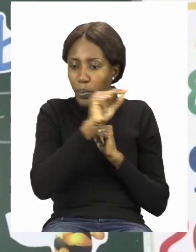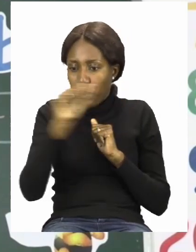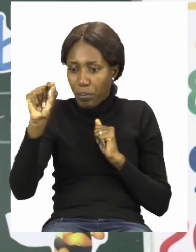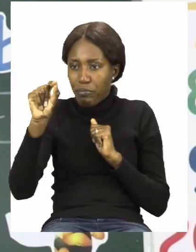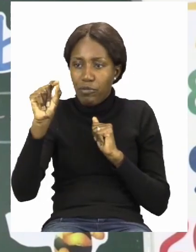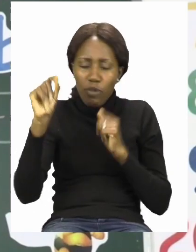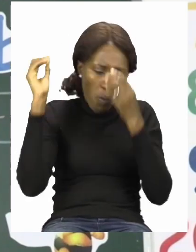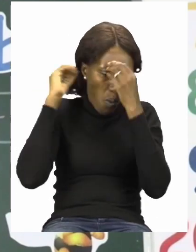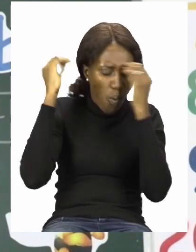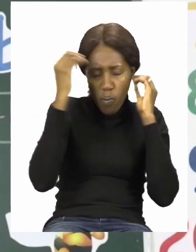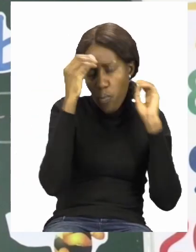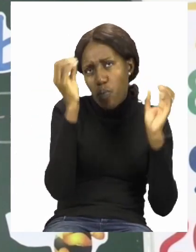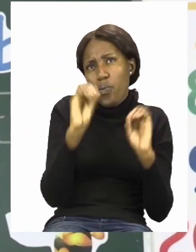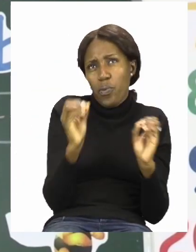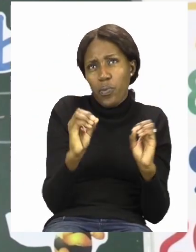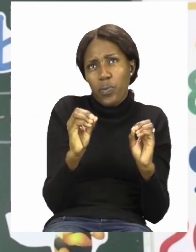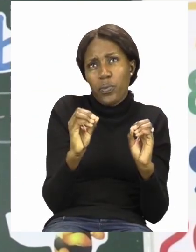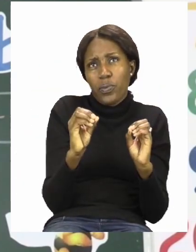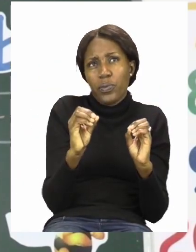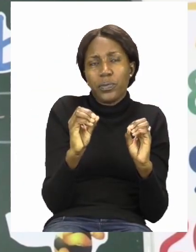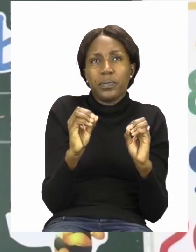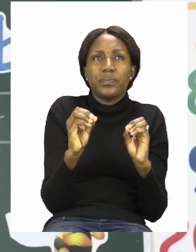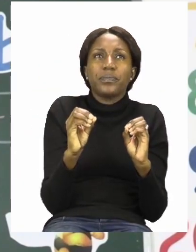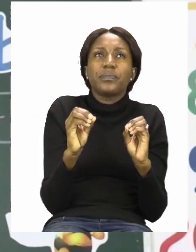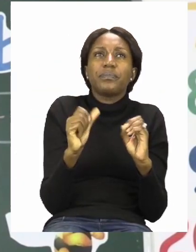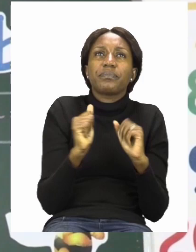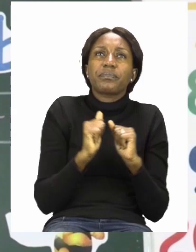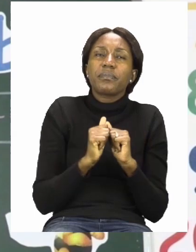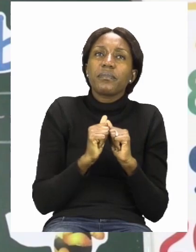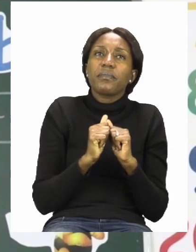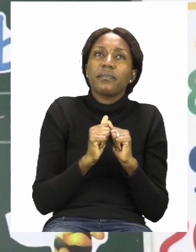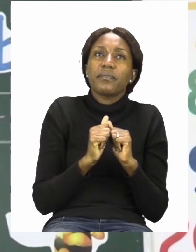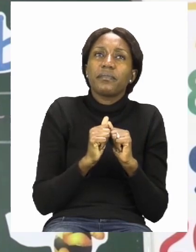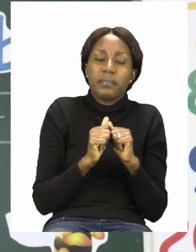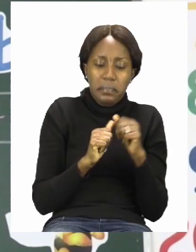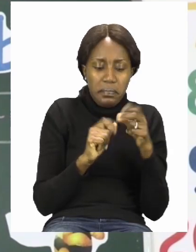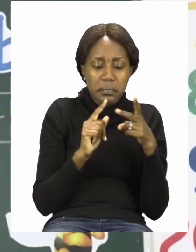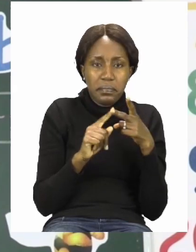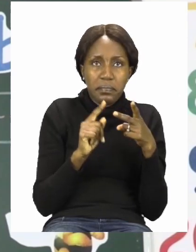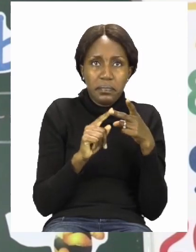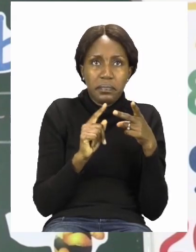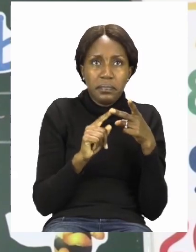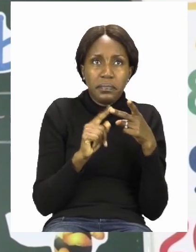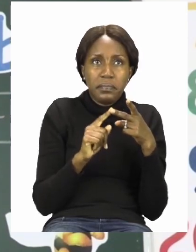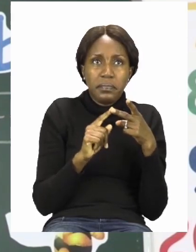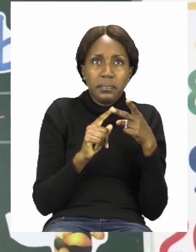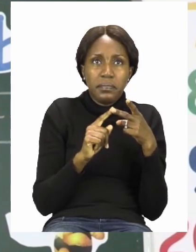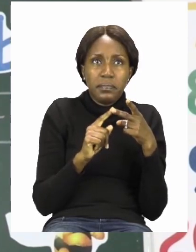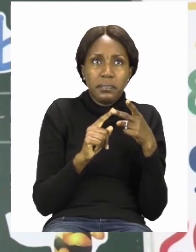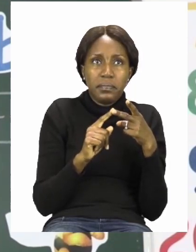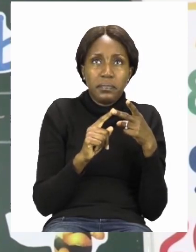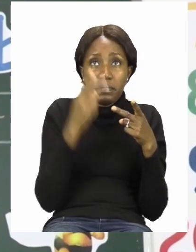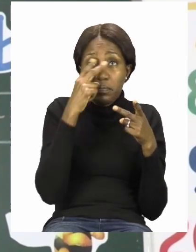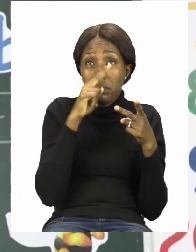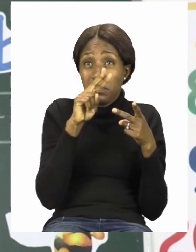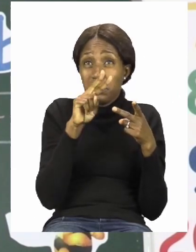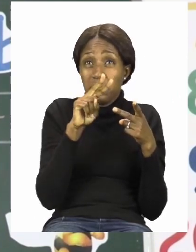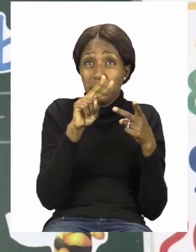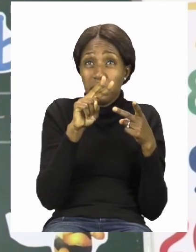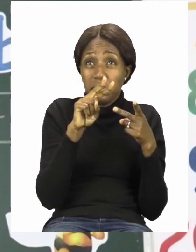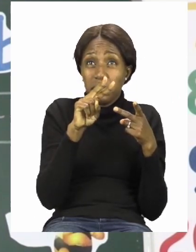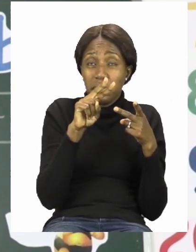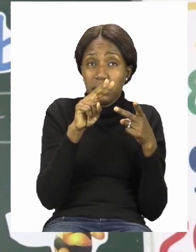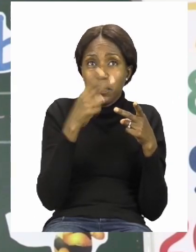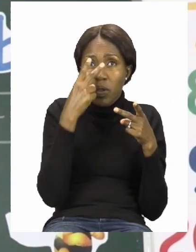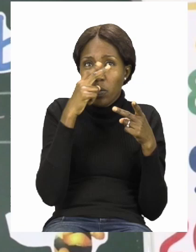word for so that you don't try and use it again. The rest of them, I want you to try and look for